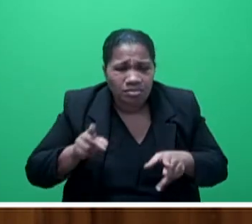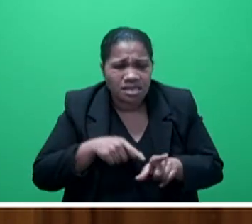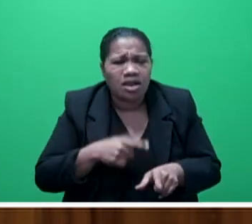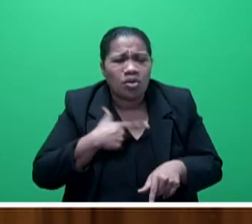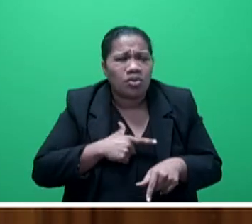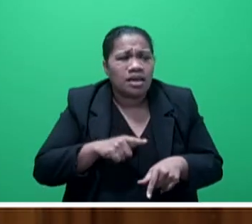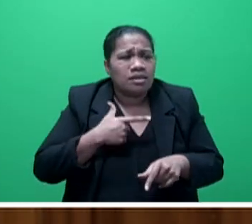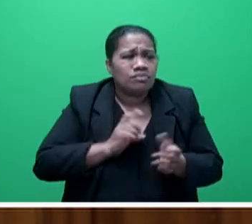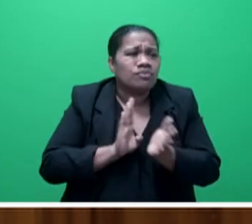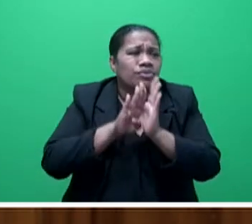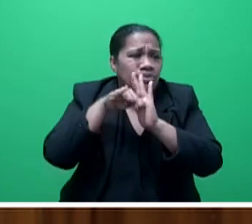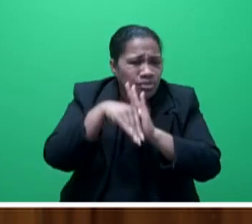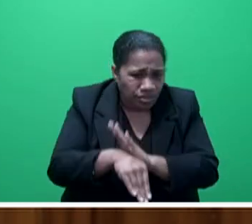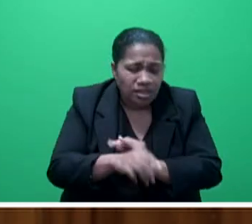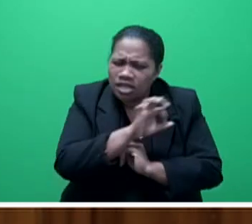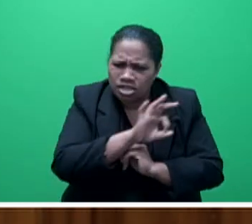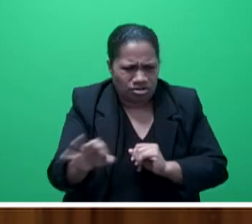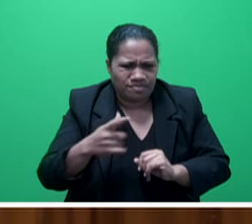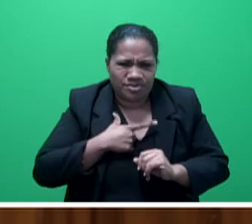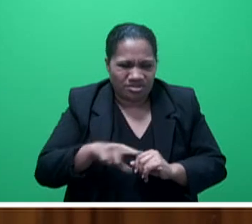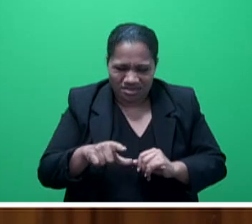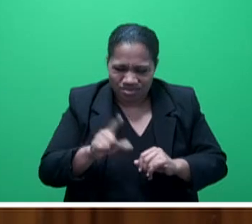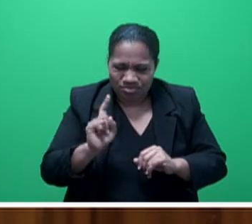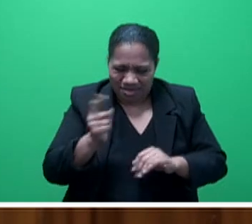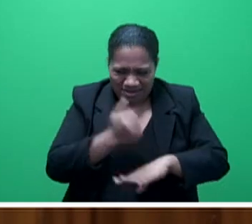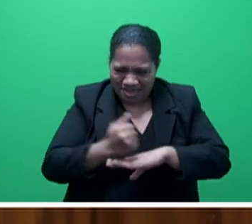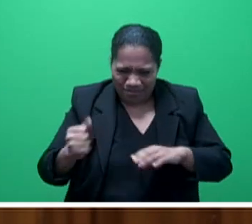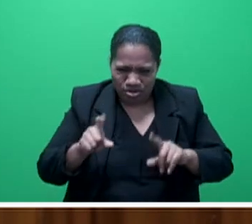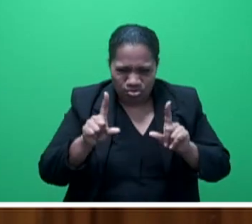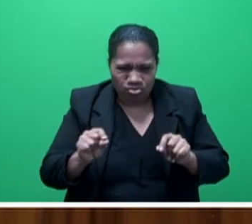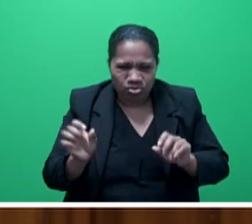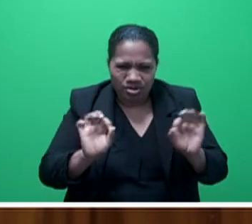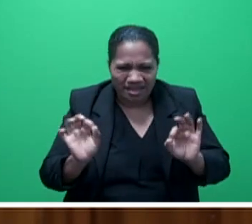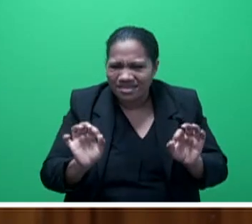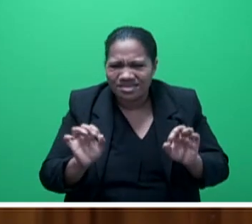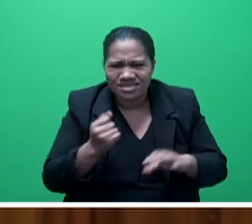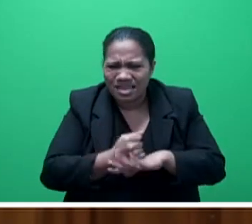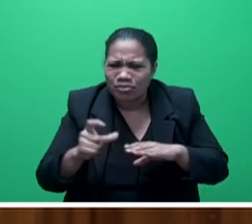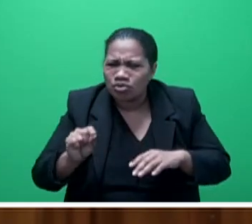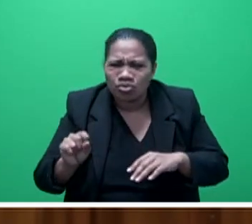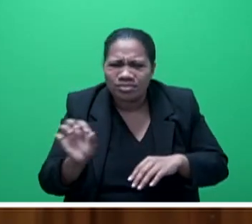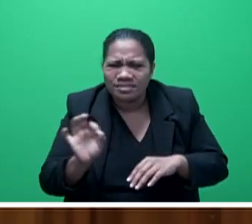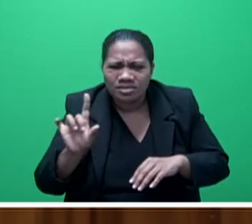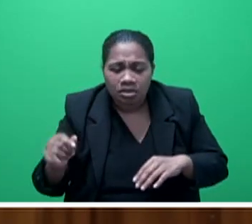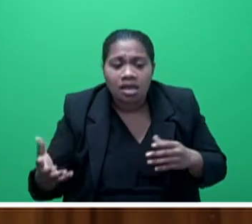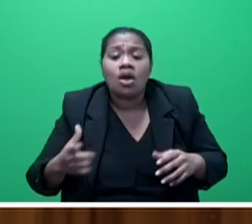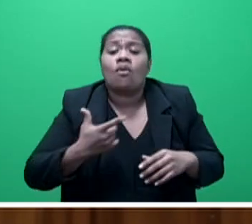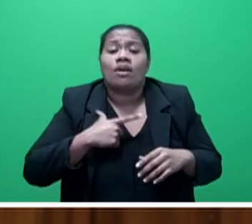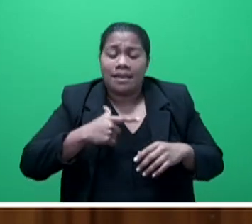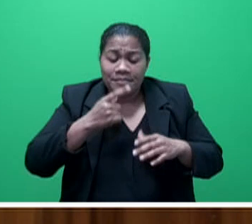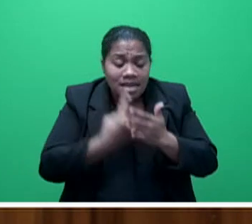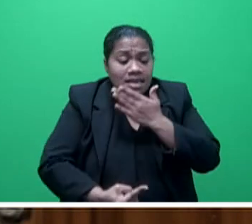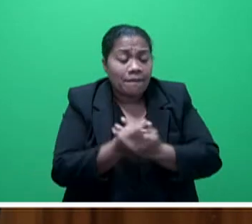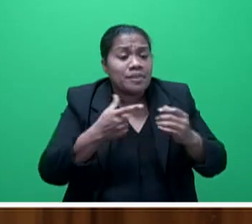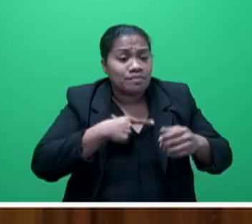this year is not because of anything this government did or did not do. It happens because of a pandemic that is affecting the globe.